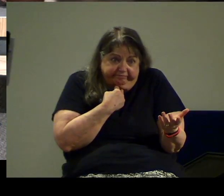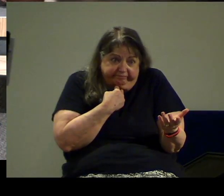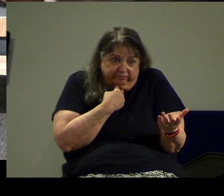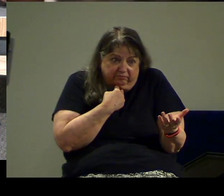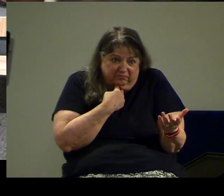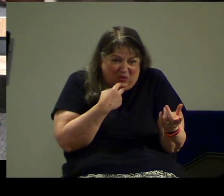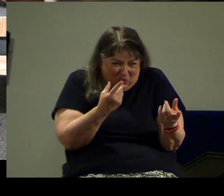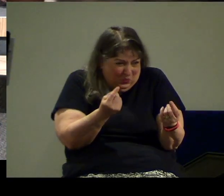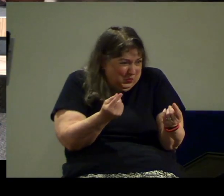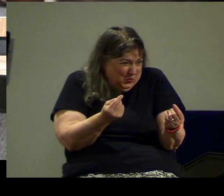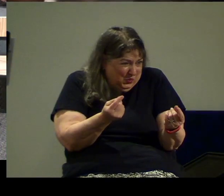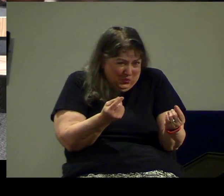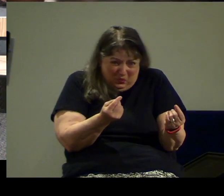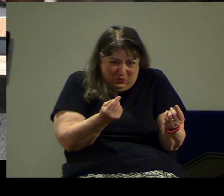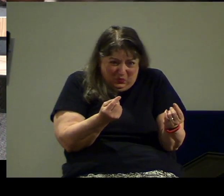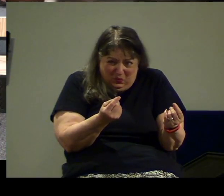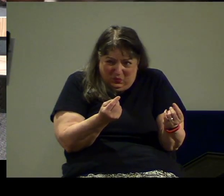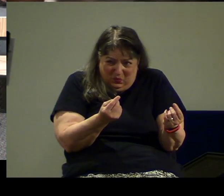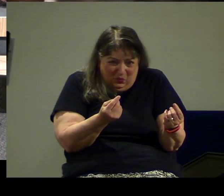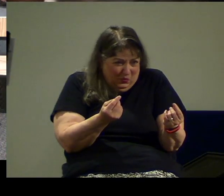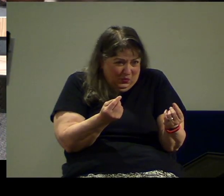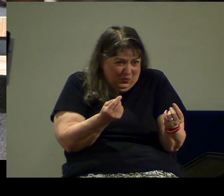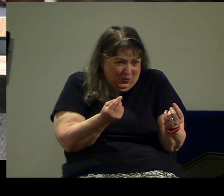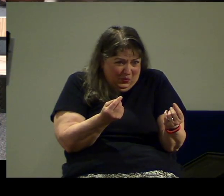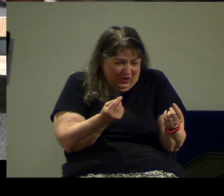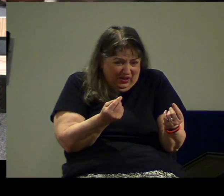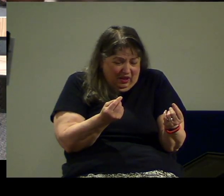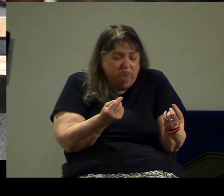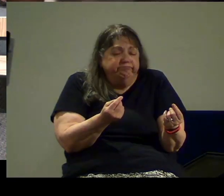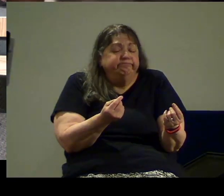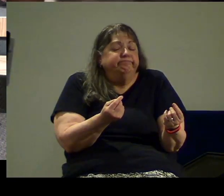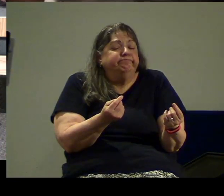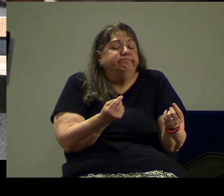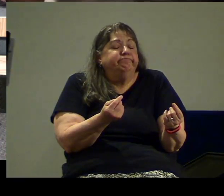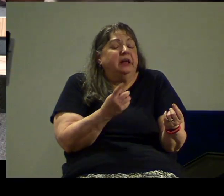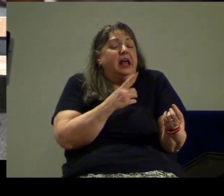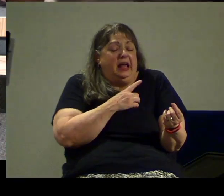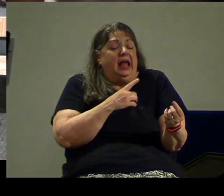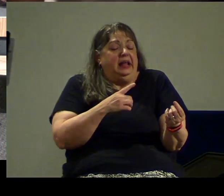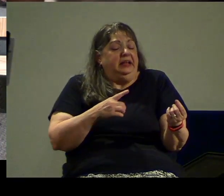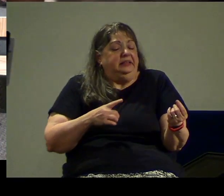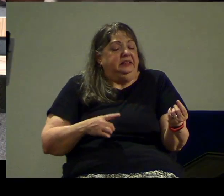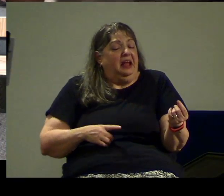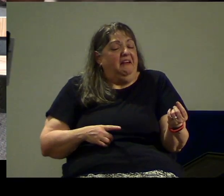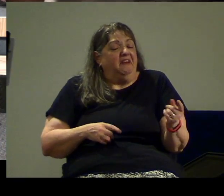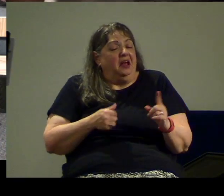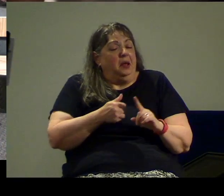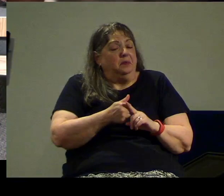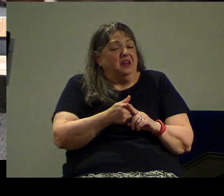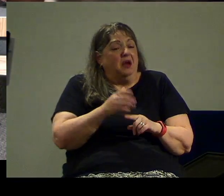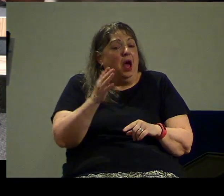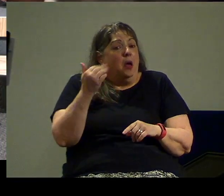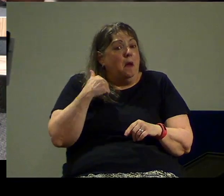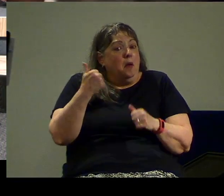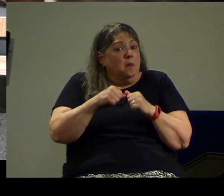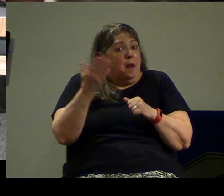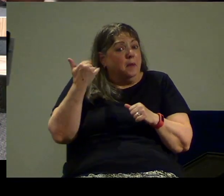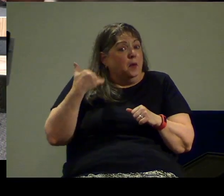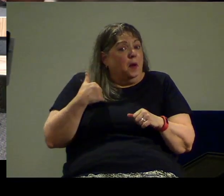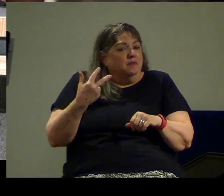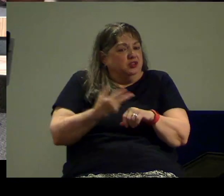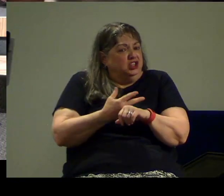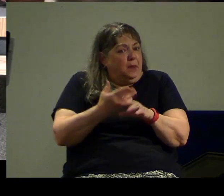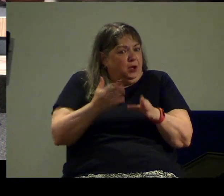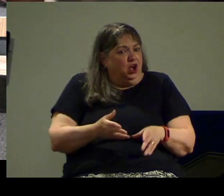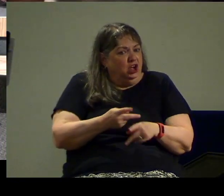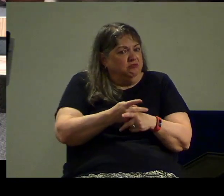So what do you do in those situations? When David had that, he was the shepherd of his father's sheep,